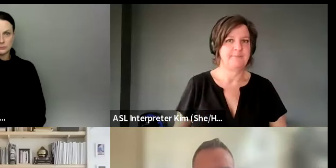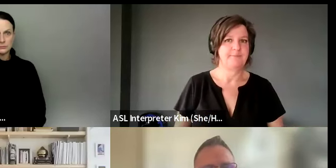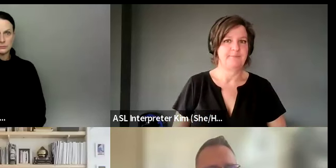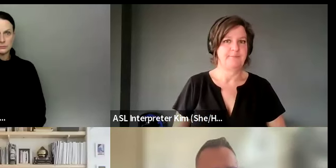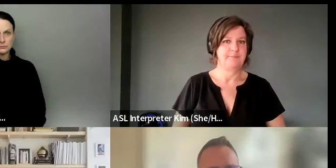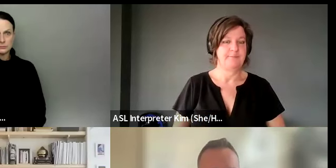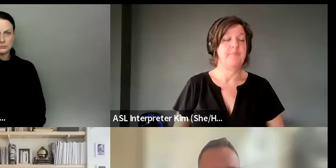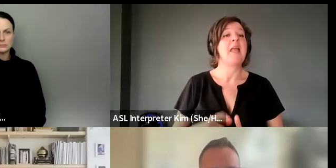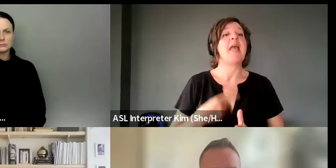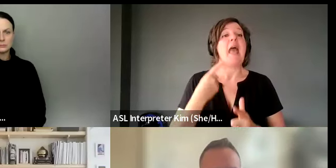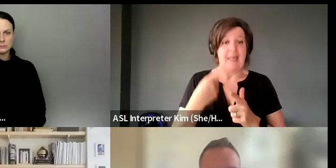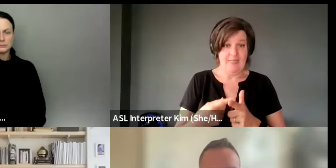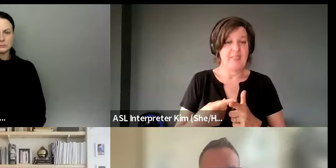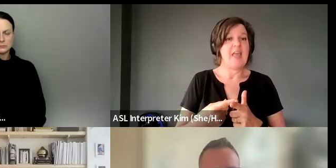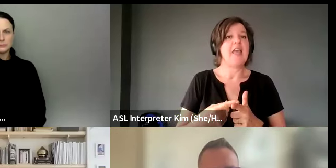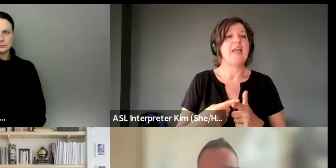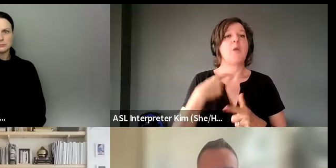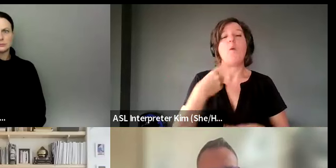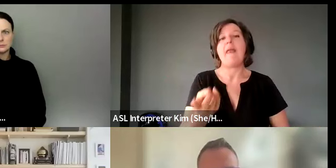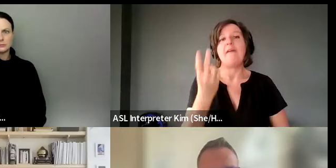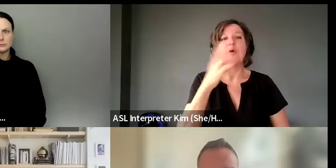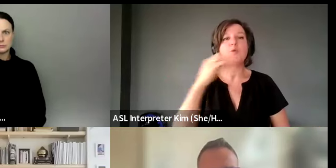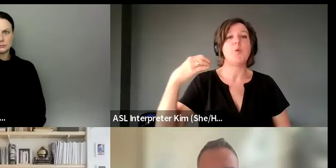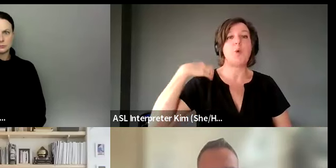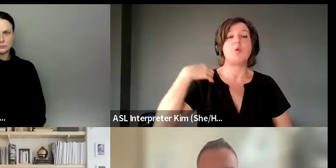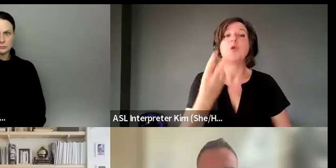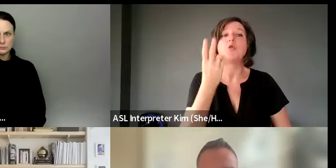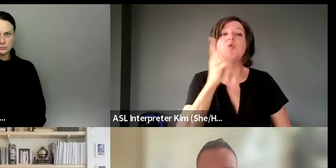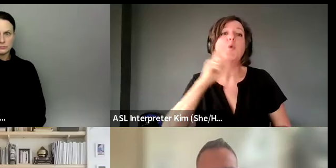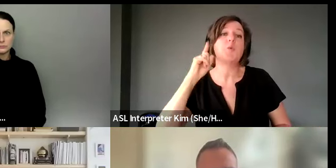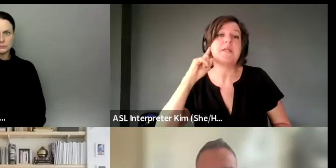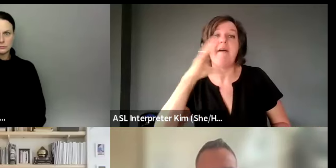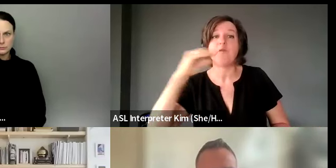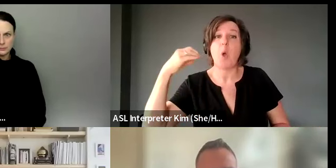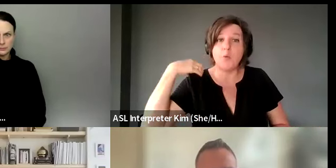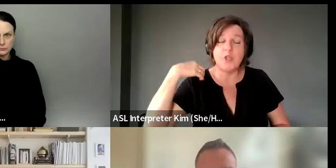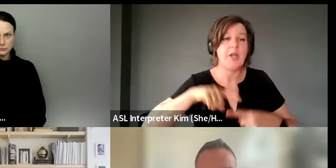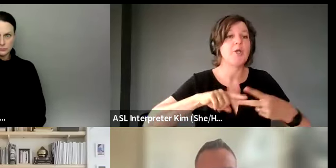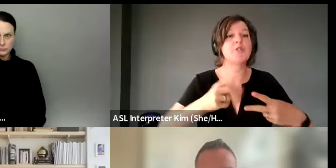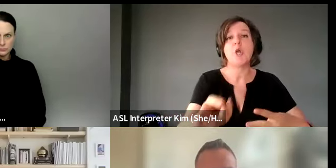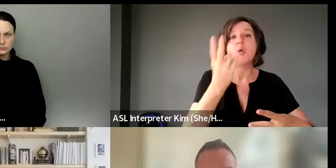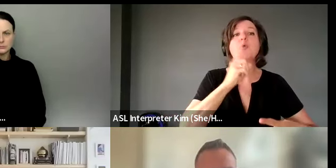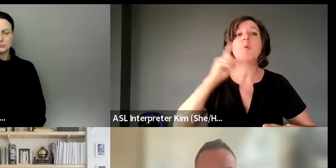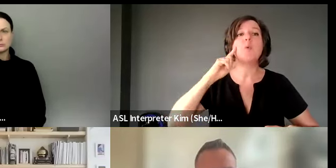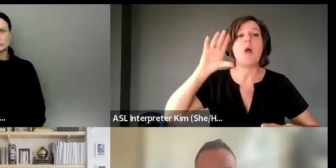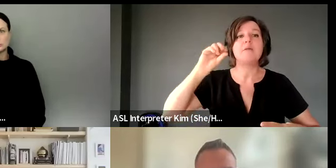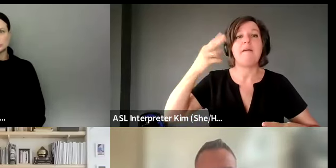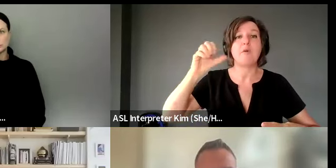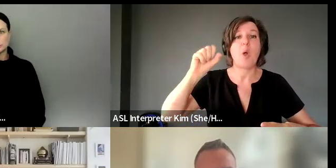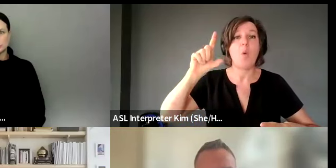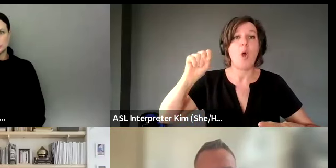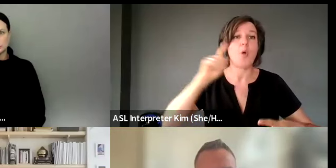And then we would have two co-chairs, two deaf co-chairs, two deaf co-hosts of meetups, and two